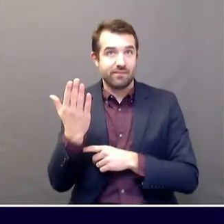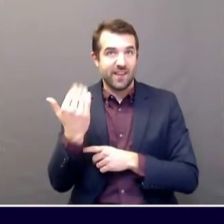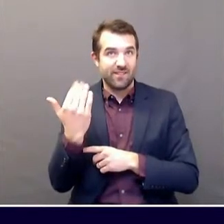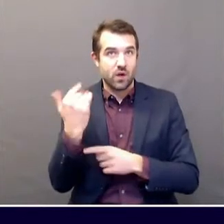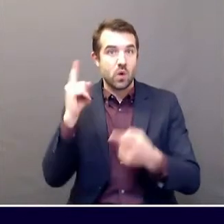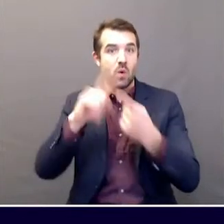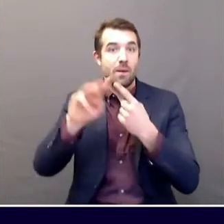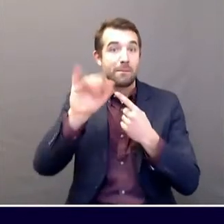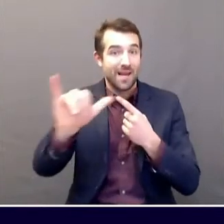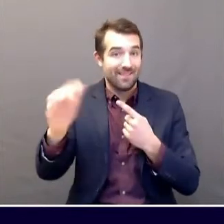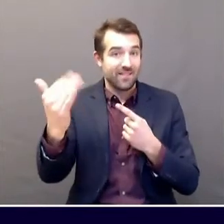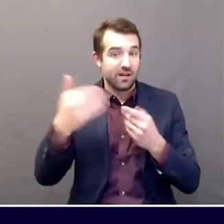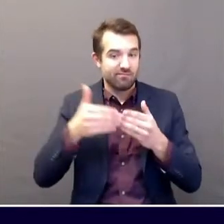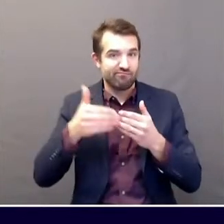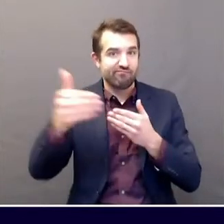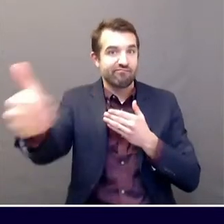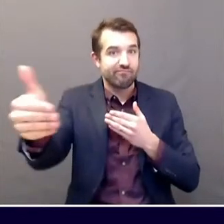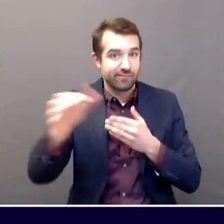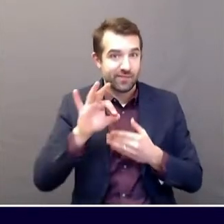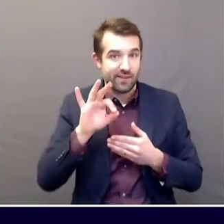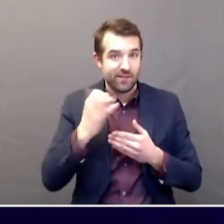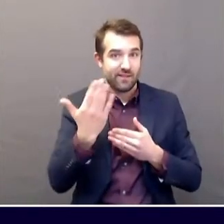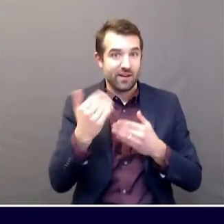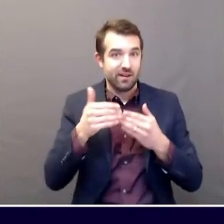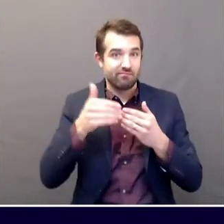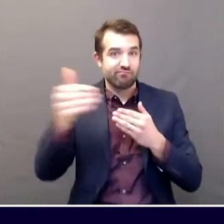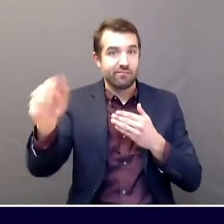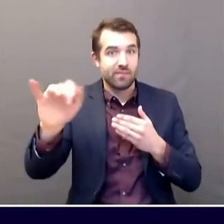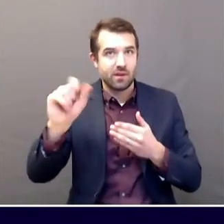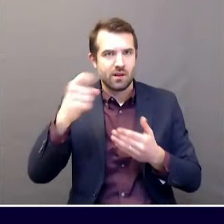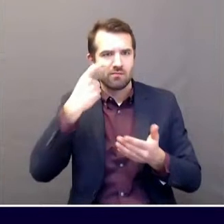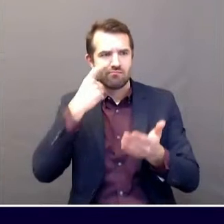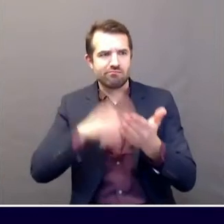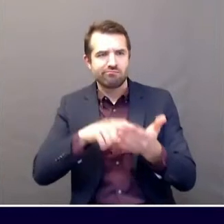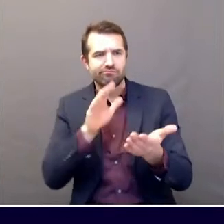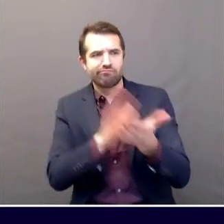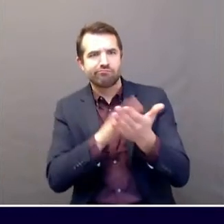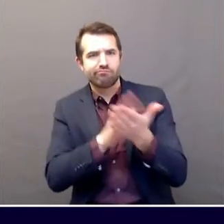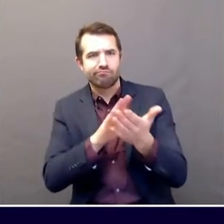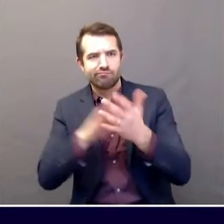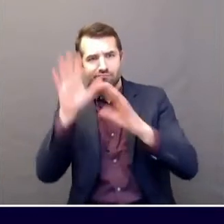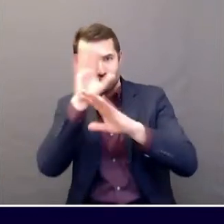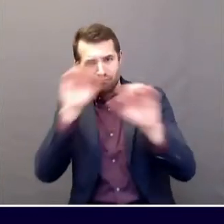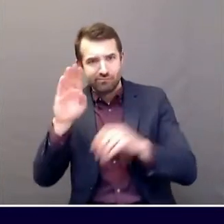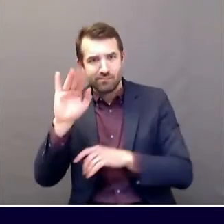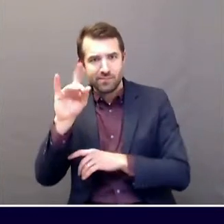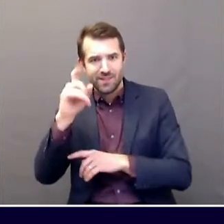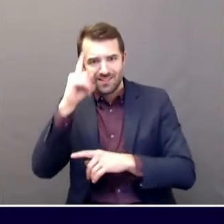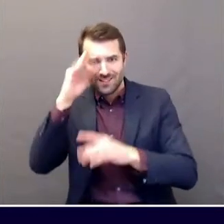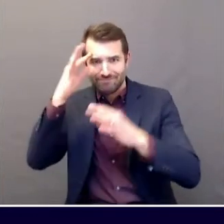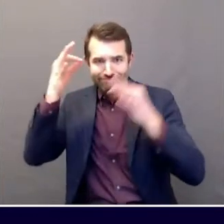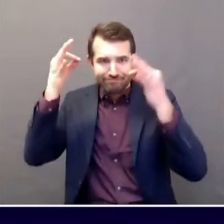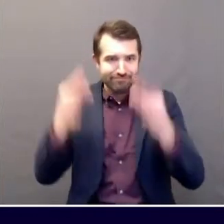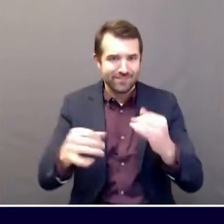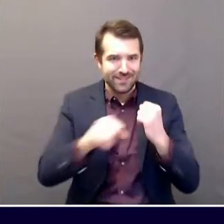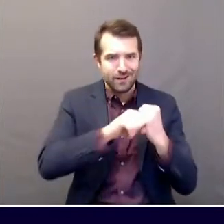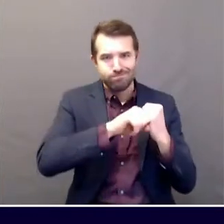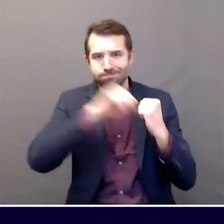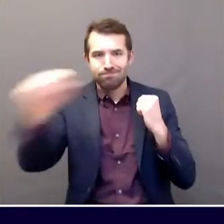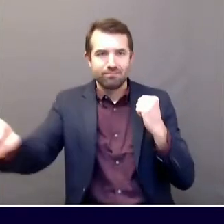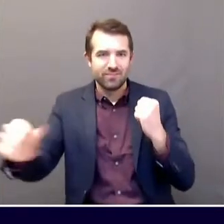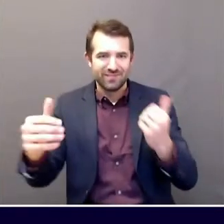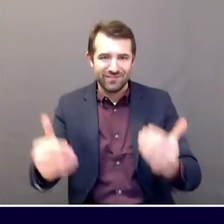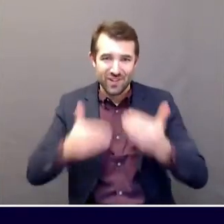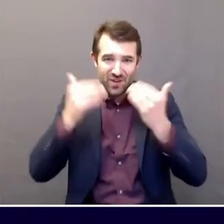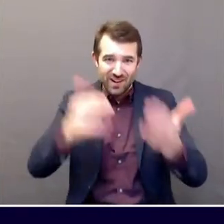welcome this news and I applaud the president for his decision. You know that the pandemic has thrown into sharp